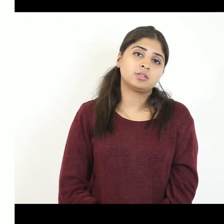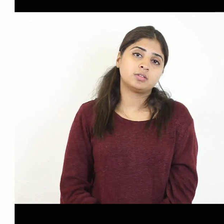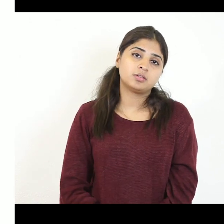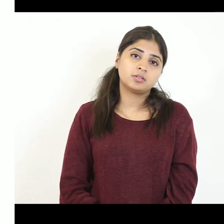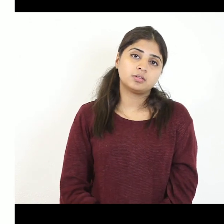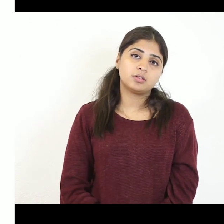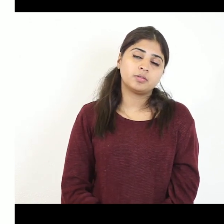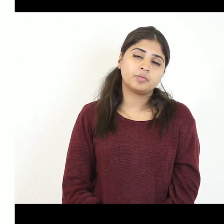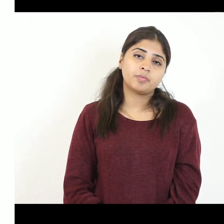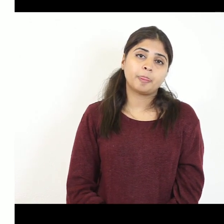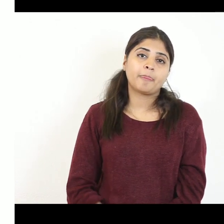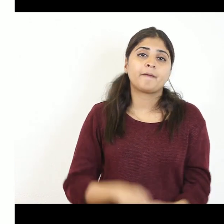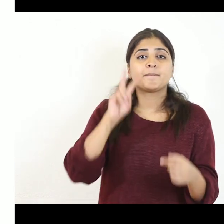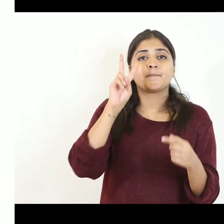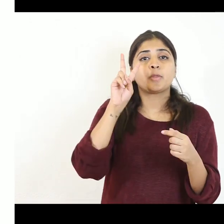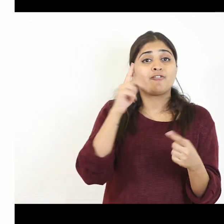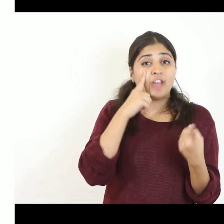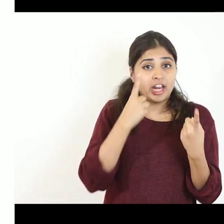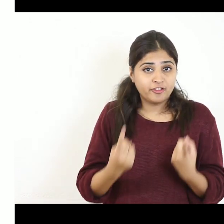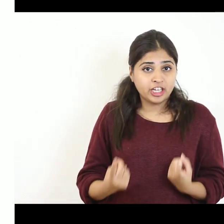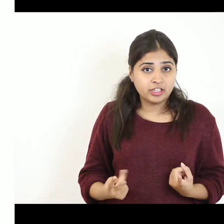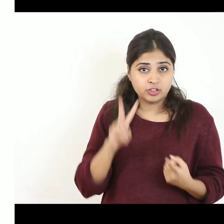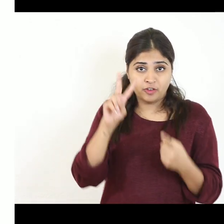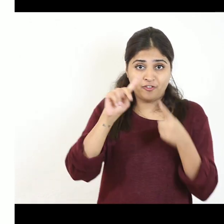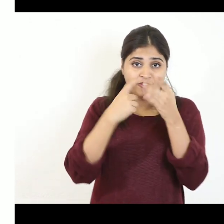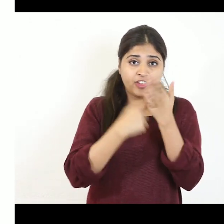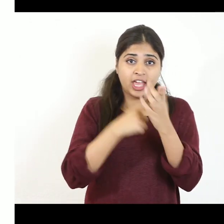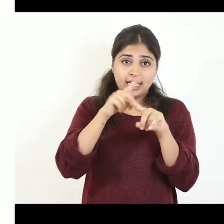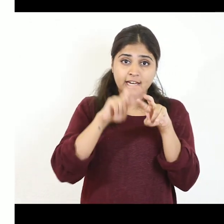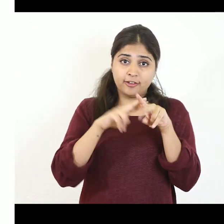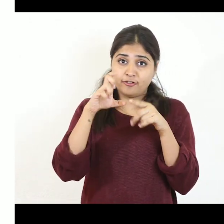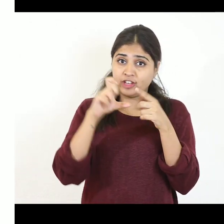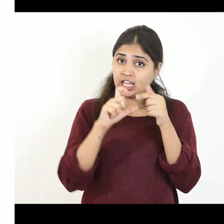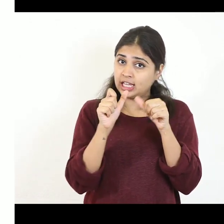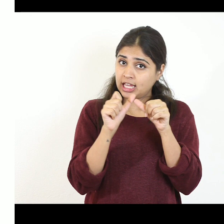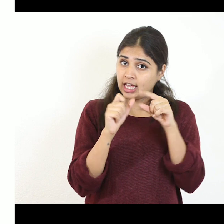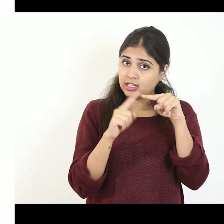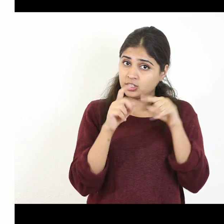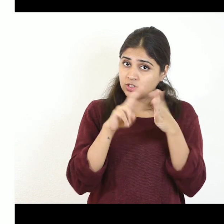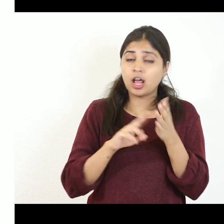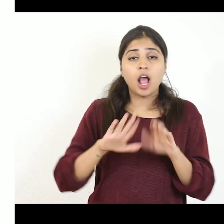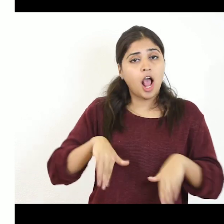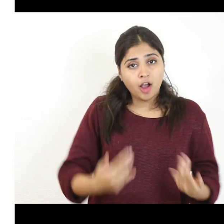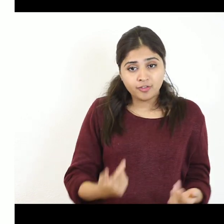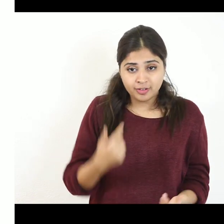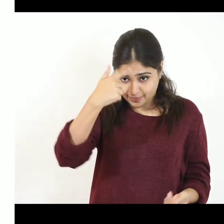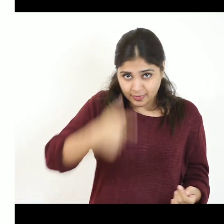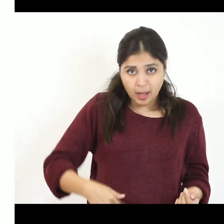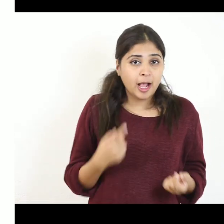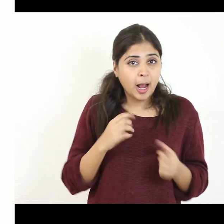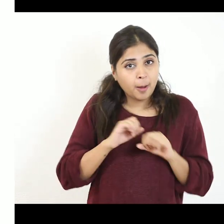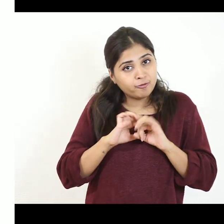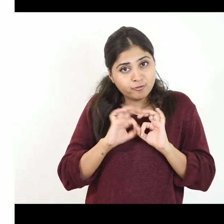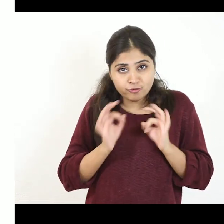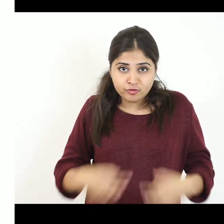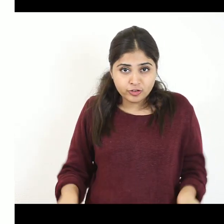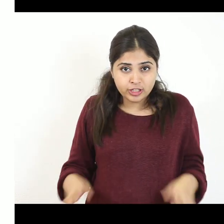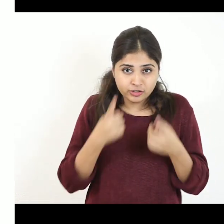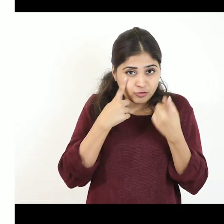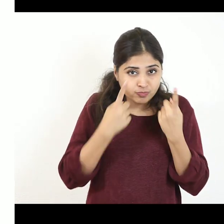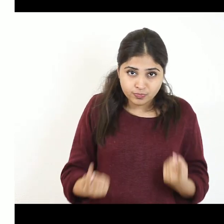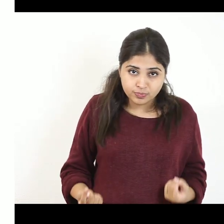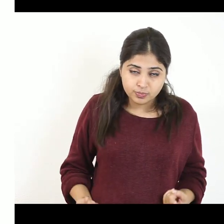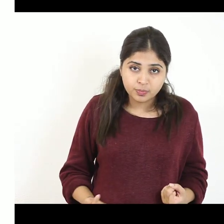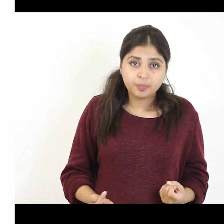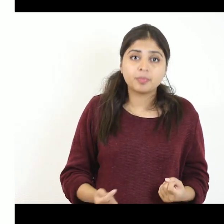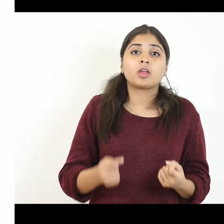Verification. After the data entry operator completes the verification, a report with discrepancies in